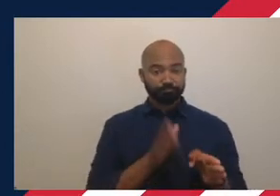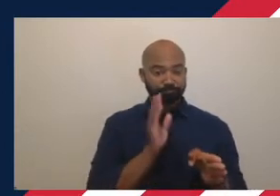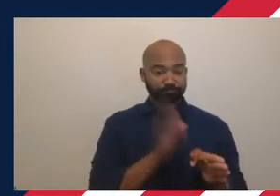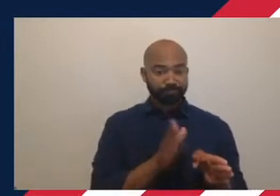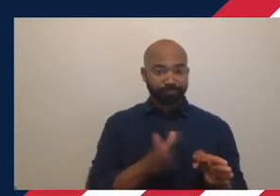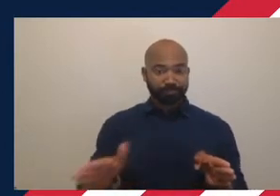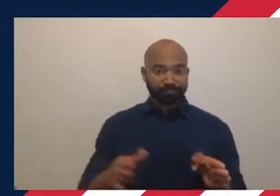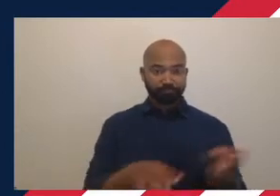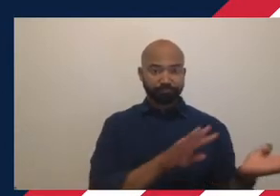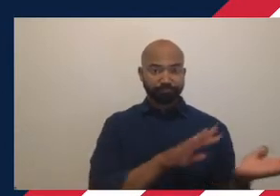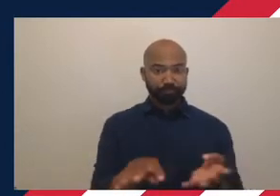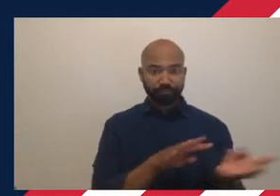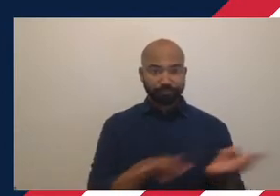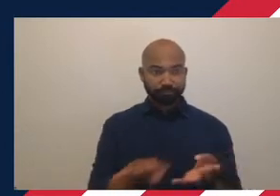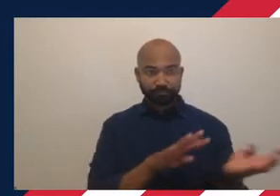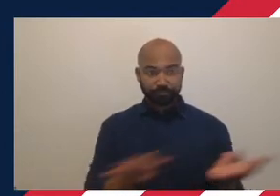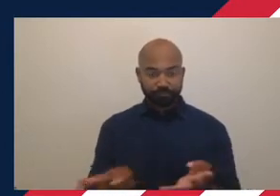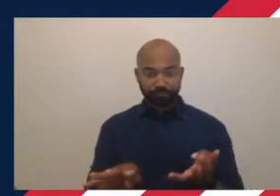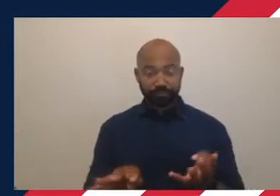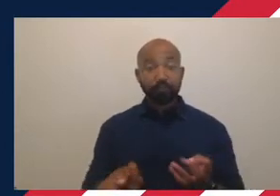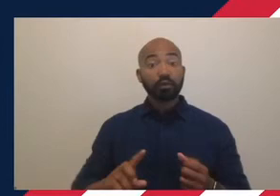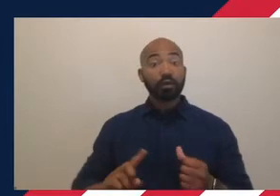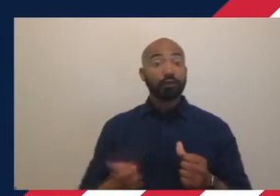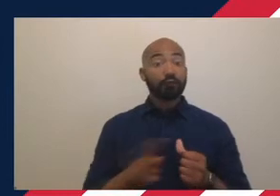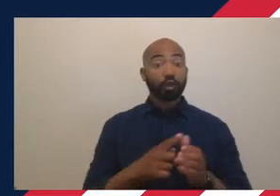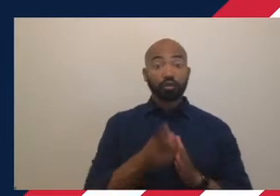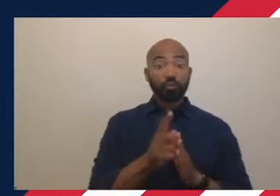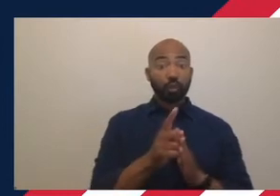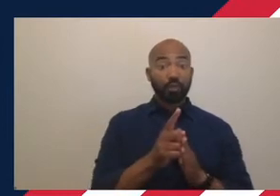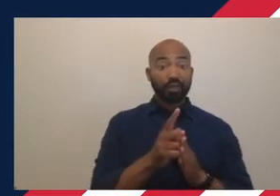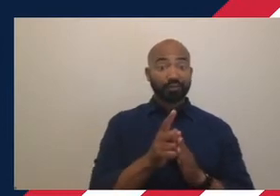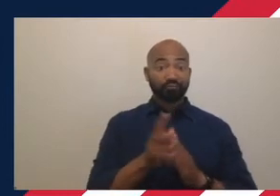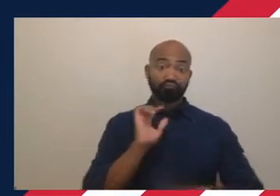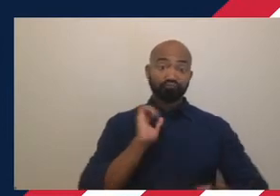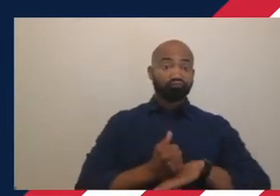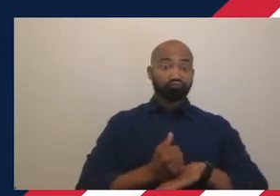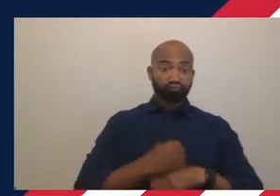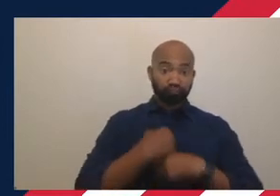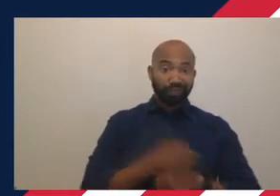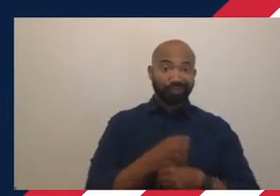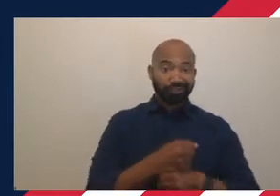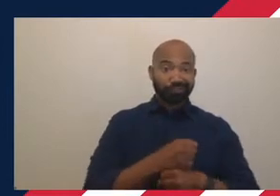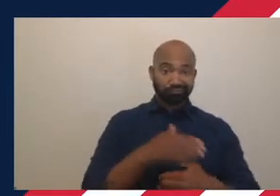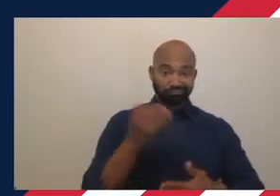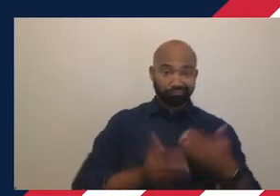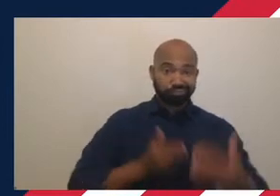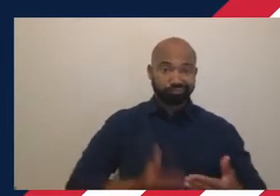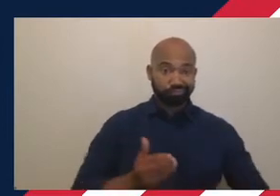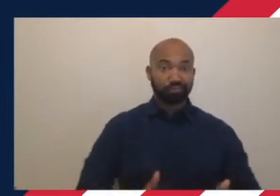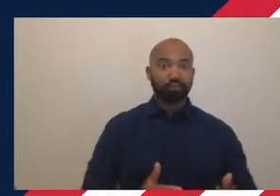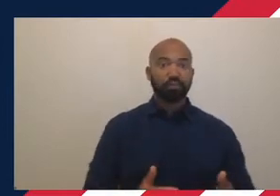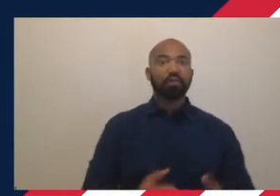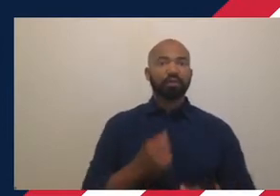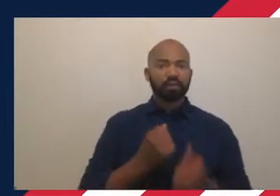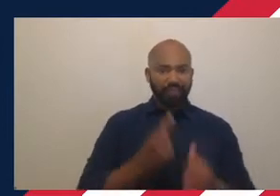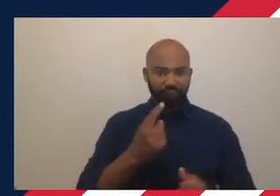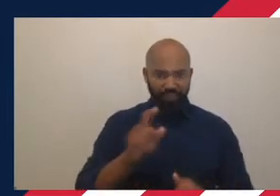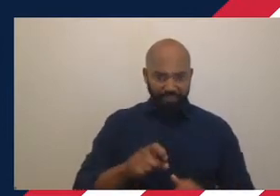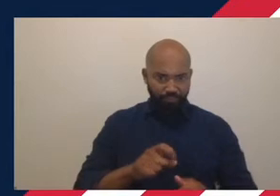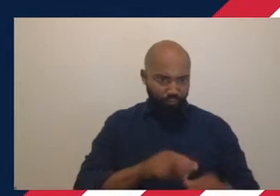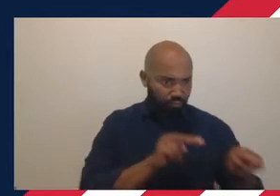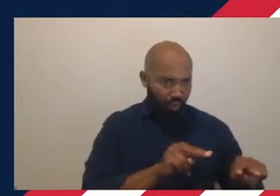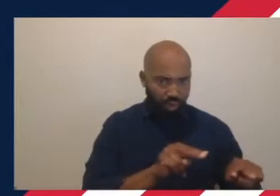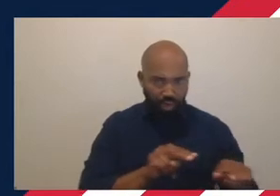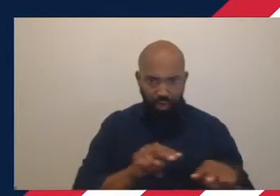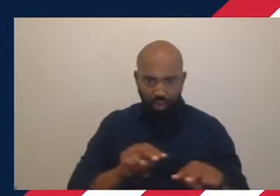from the very first moment it's put into production, everybody has to work until it is completely done